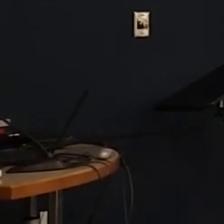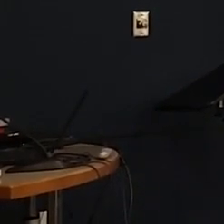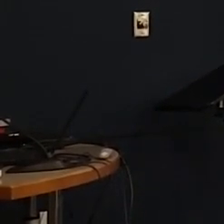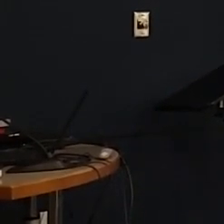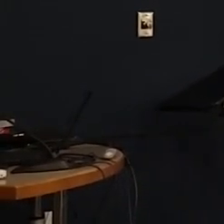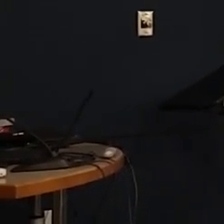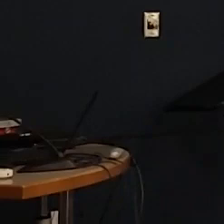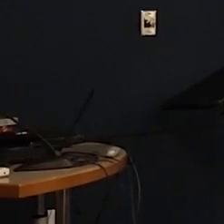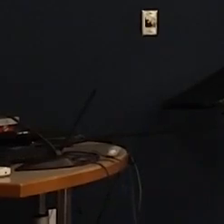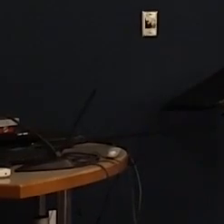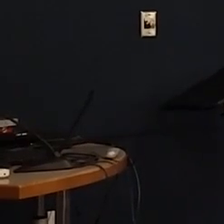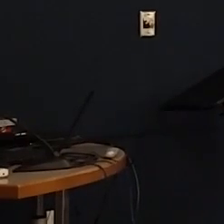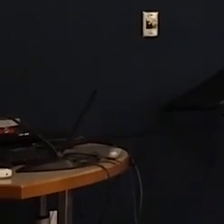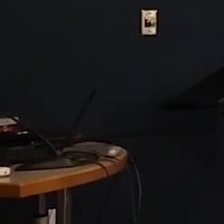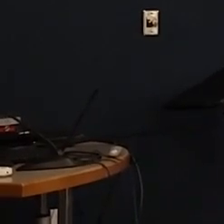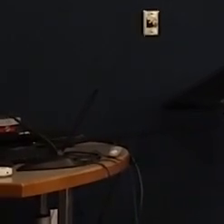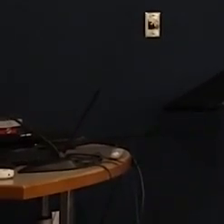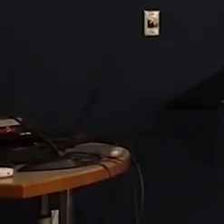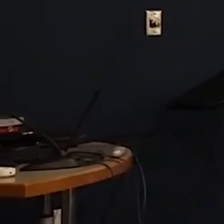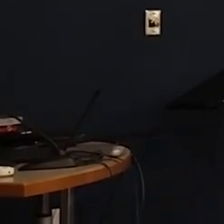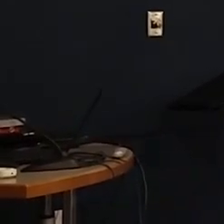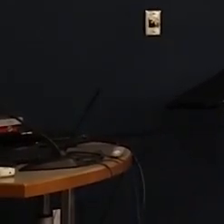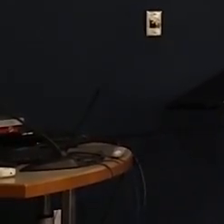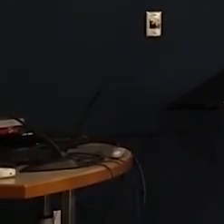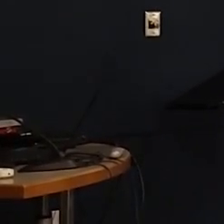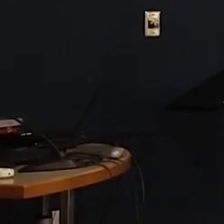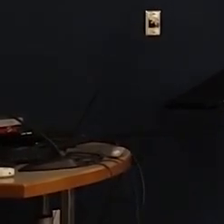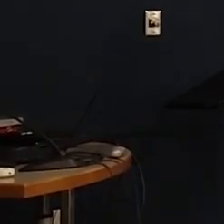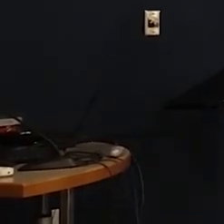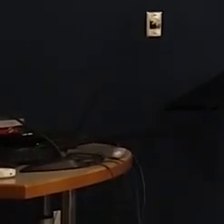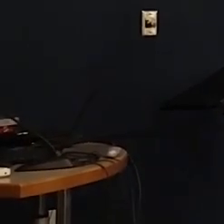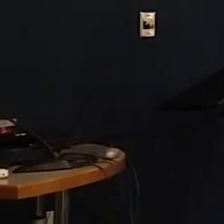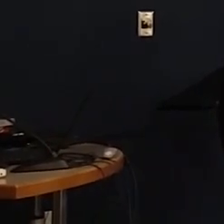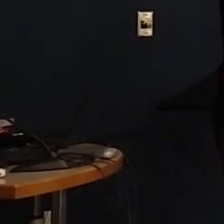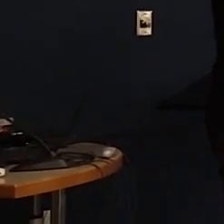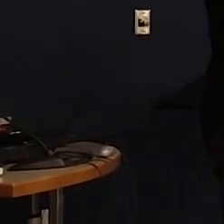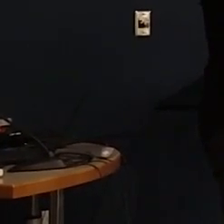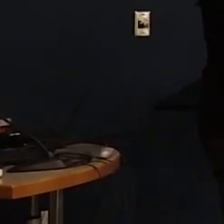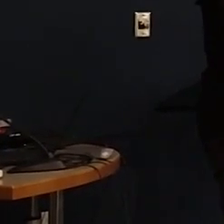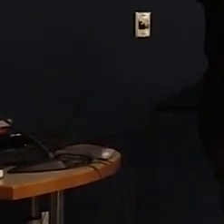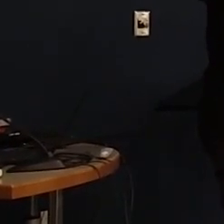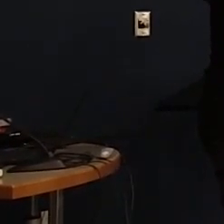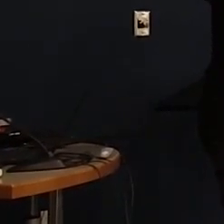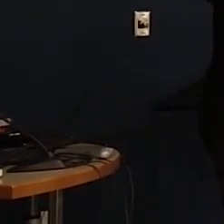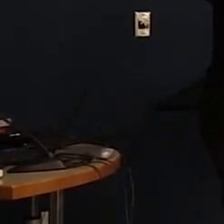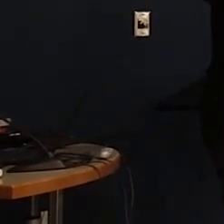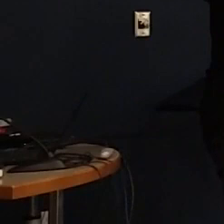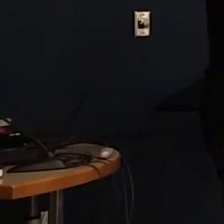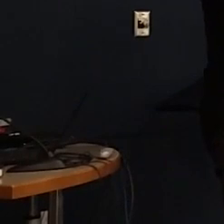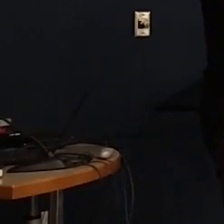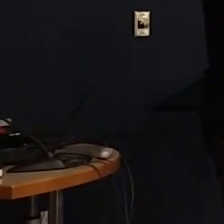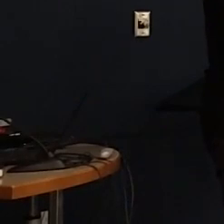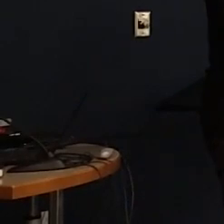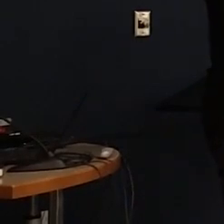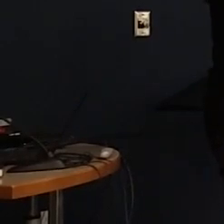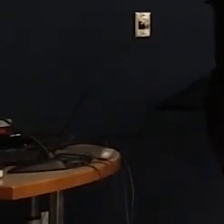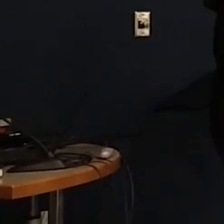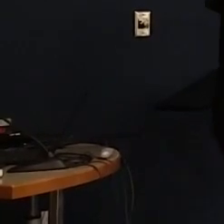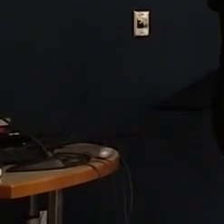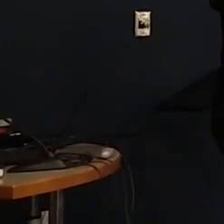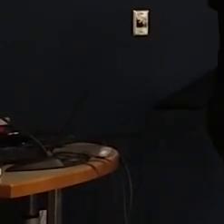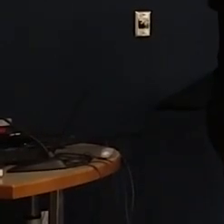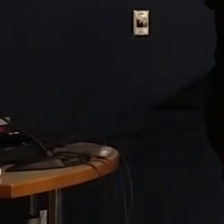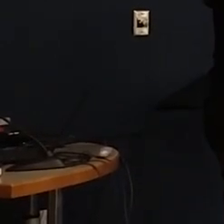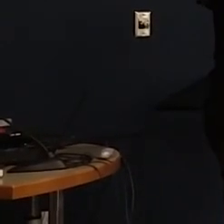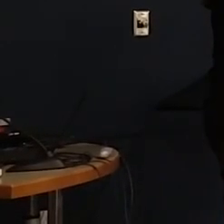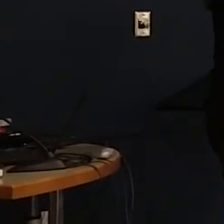Hello. I think this is working. Can everybody hear okay? Got some thumbs up. I love that.